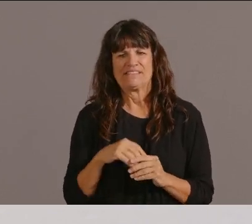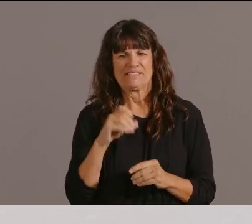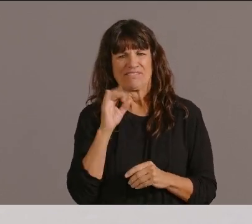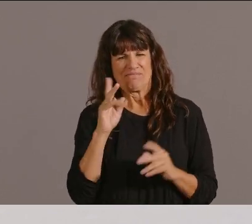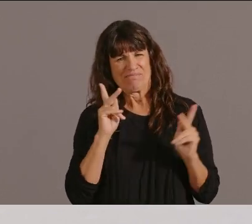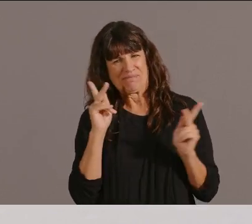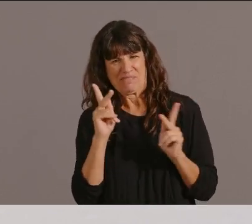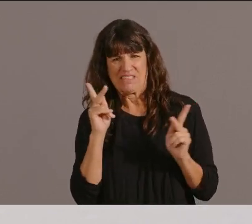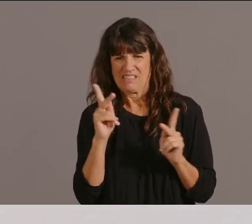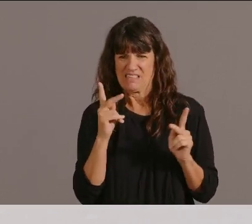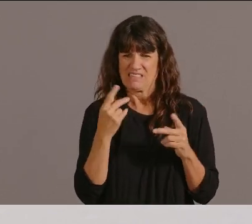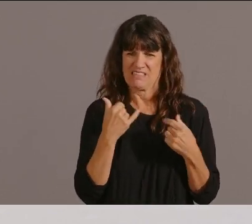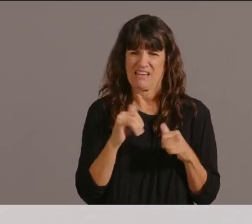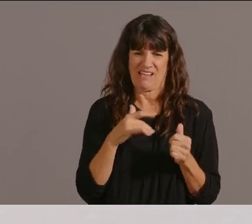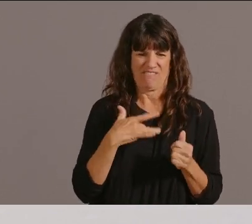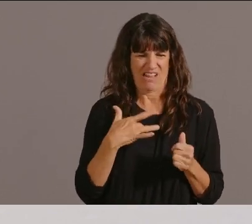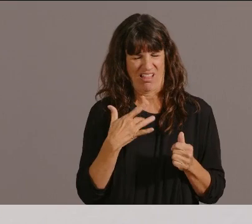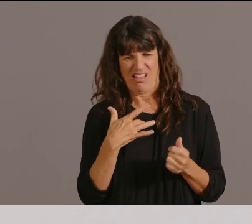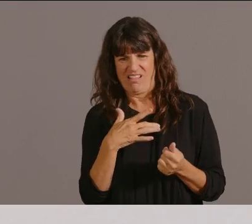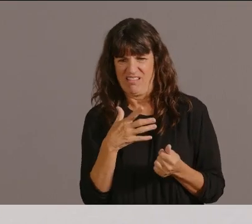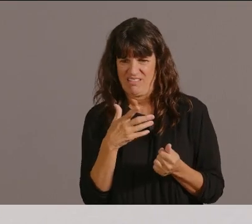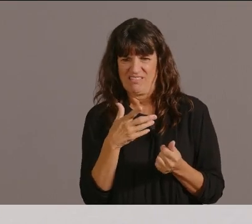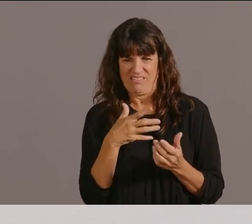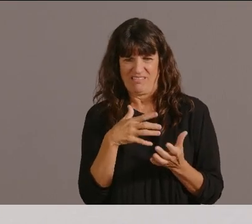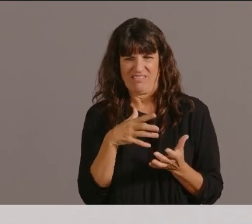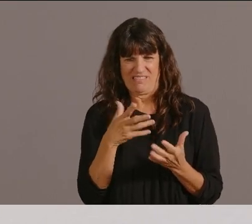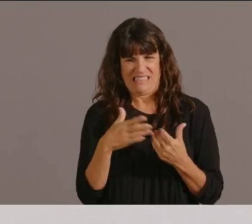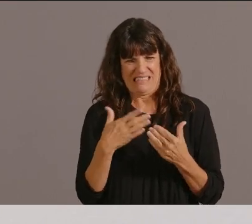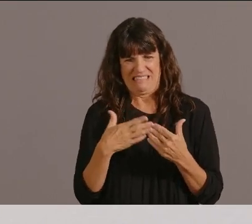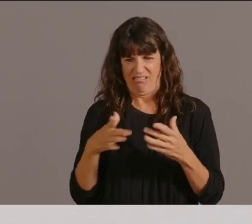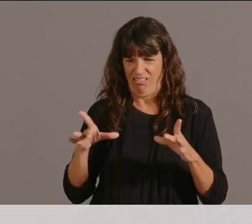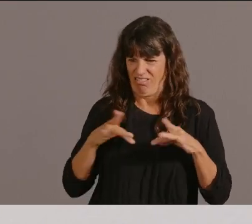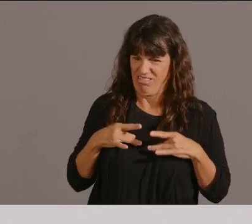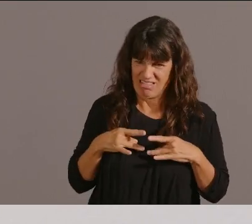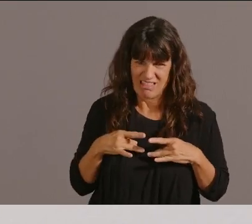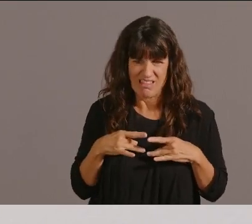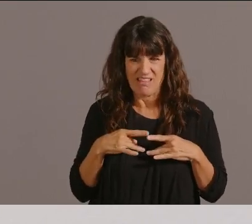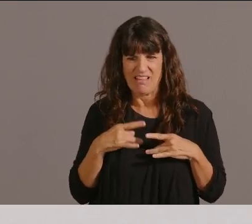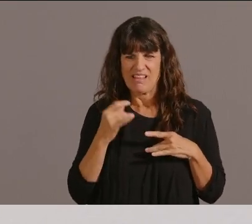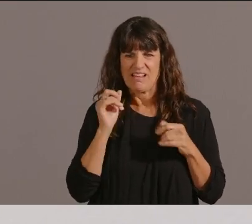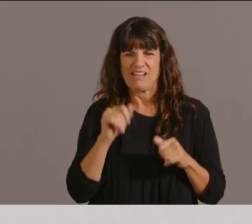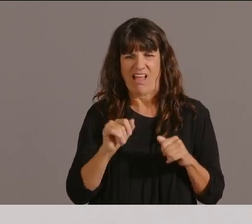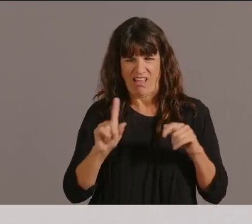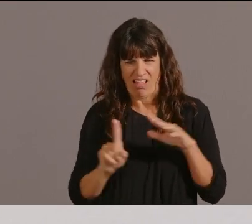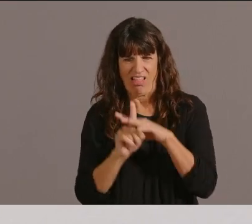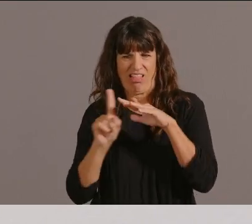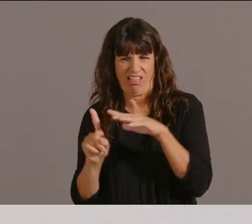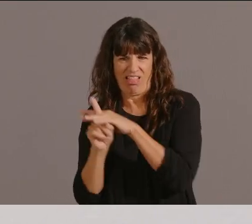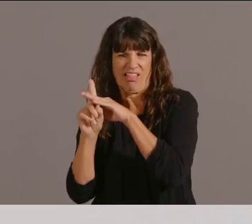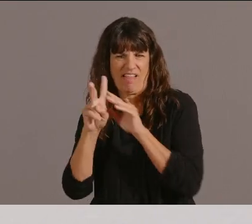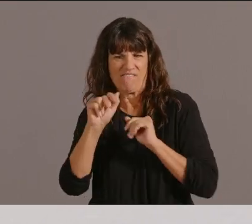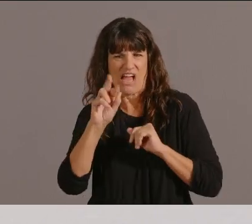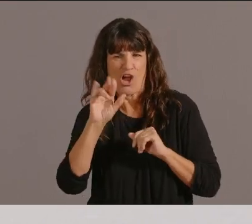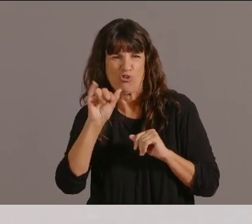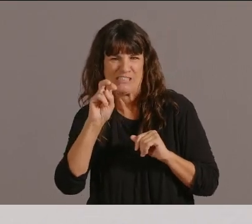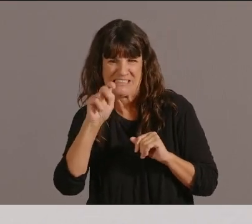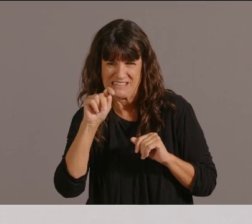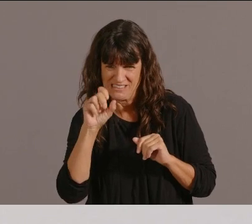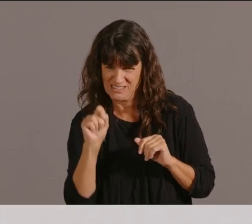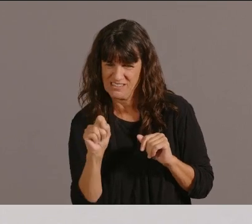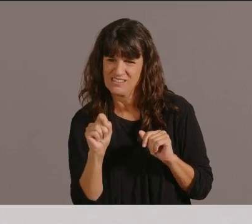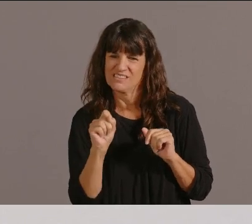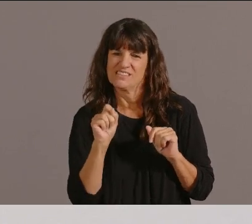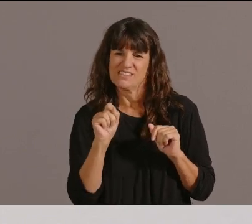and variants in the community. And so that could also cause variants to spread. So we would just encourage everybody to make sure that they get their second